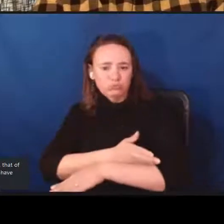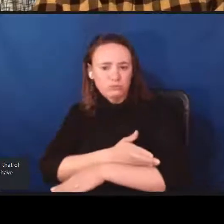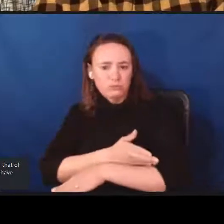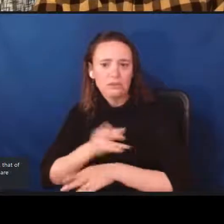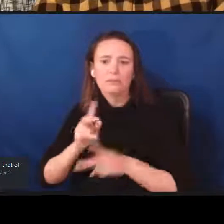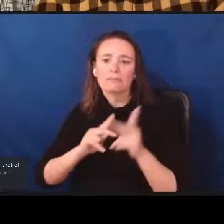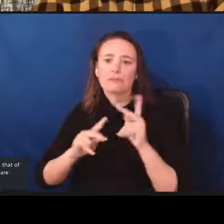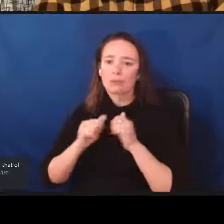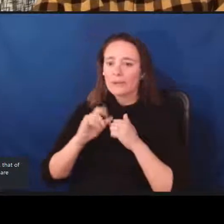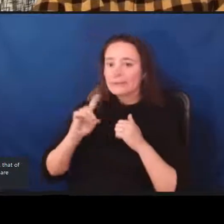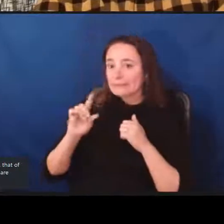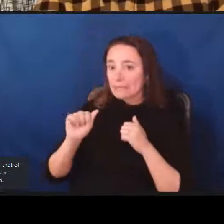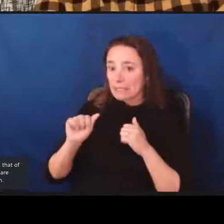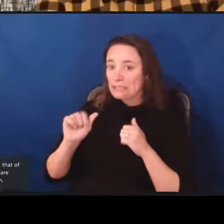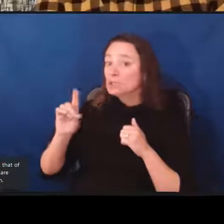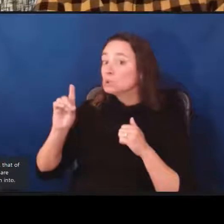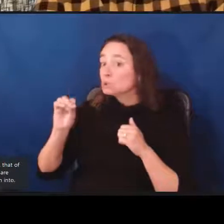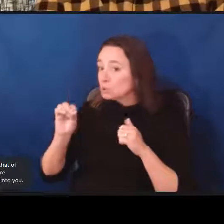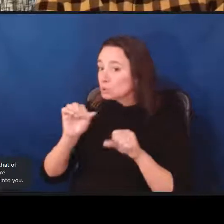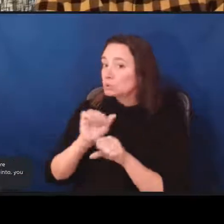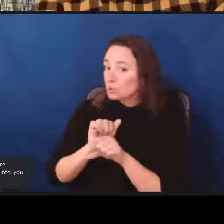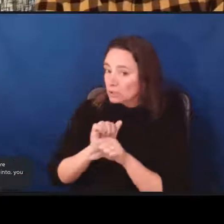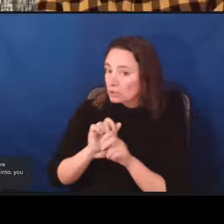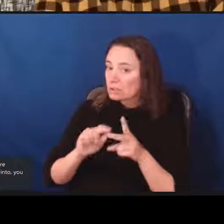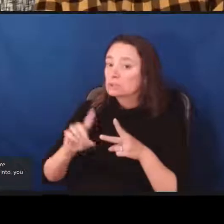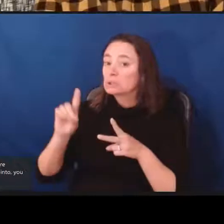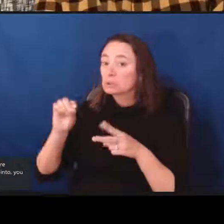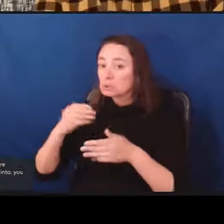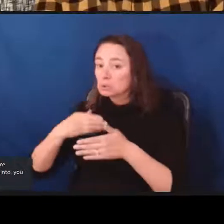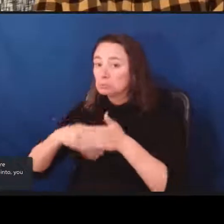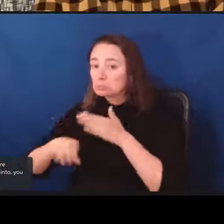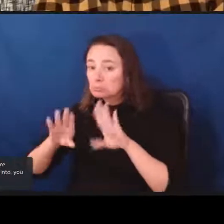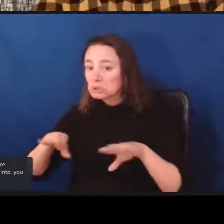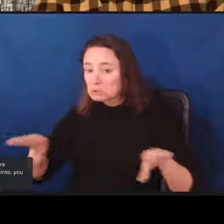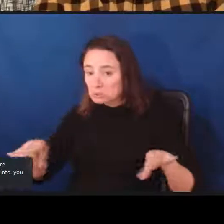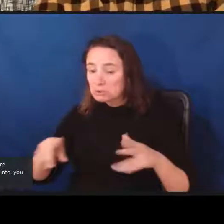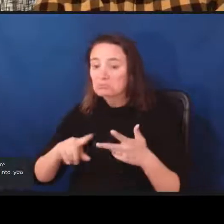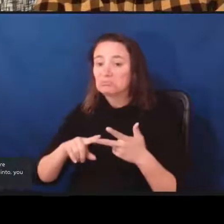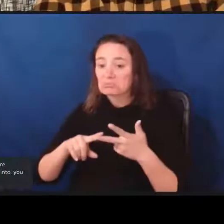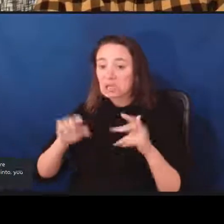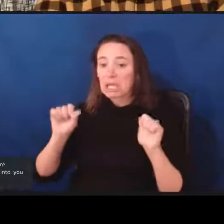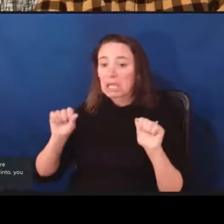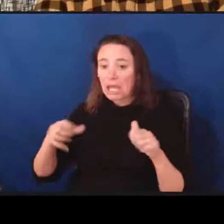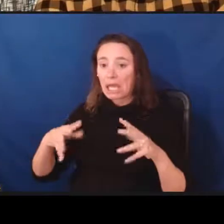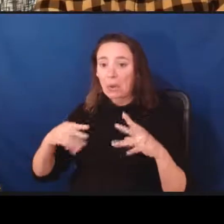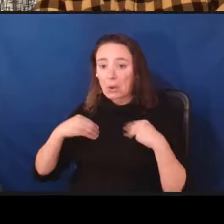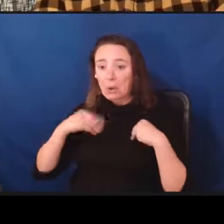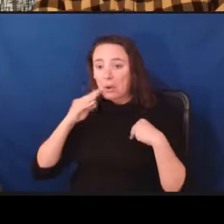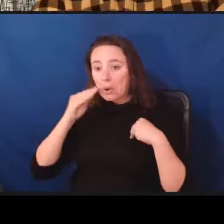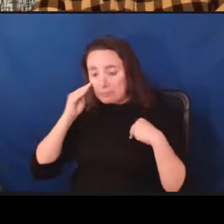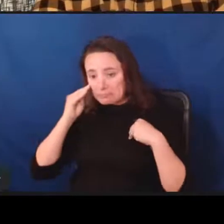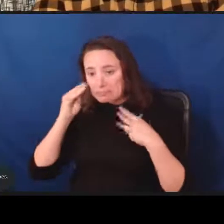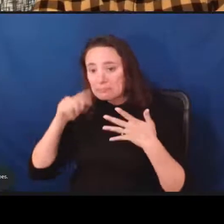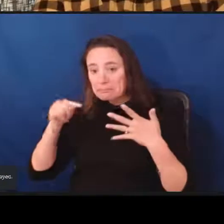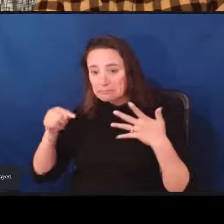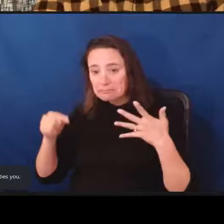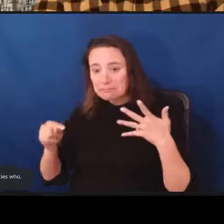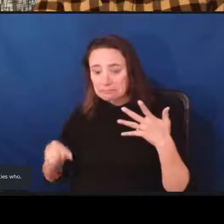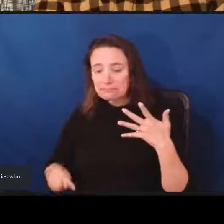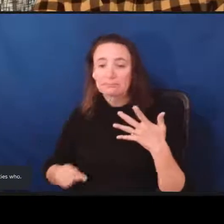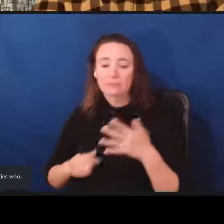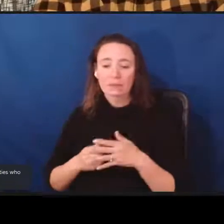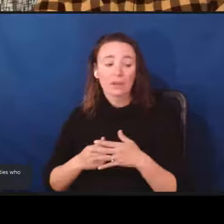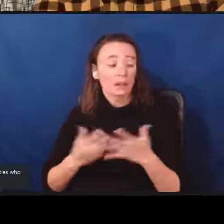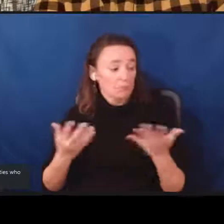work and do have children and do, own their own homes. And yes, there are people with disabilities who